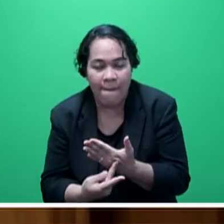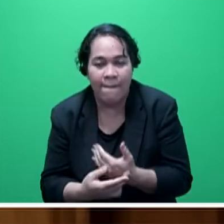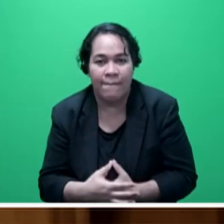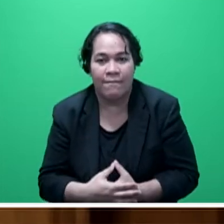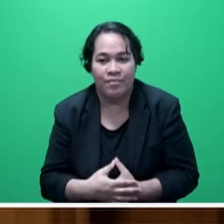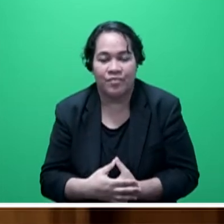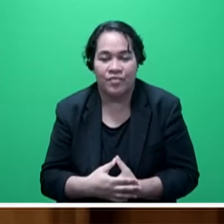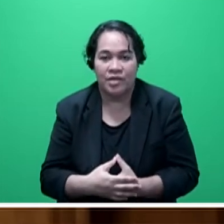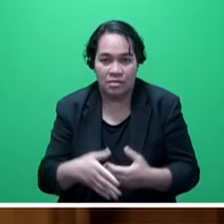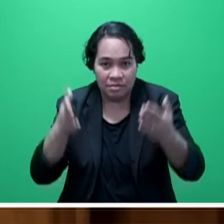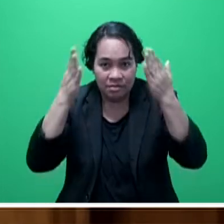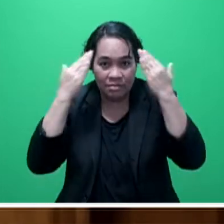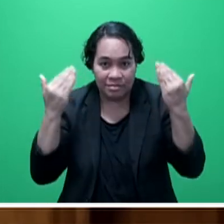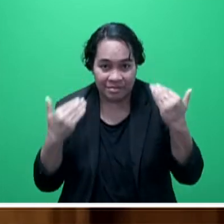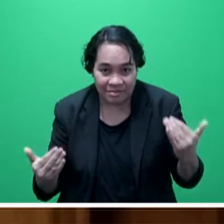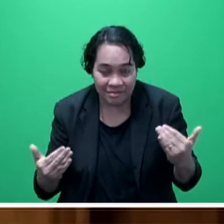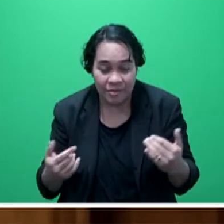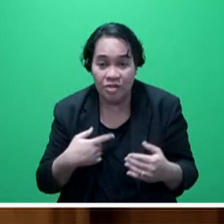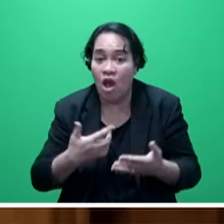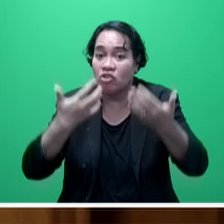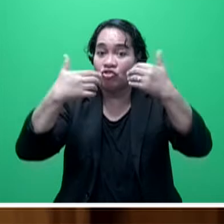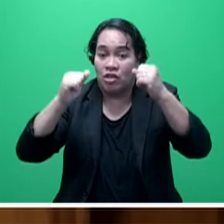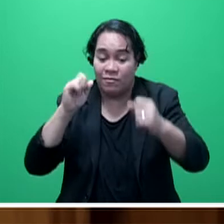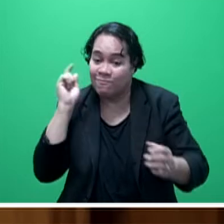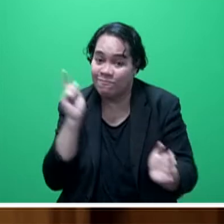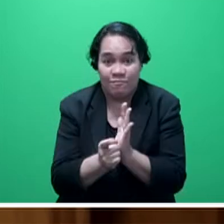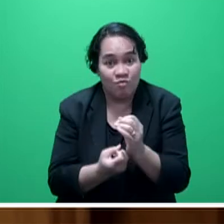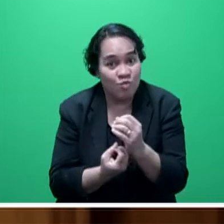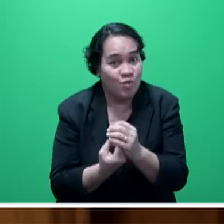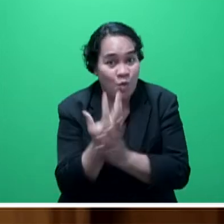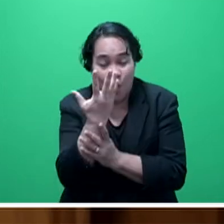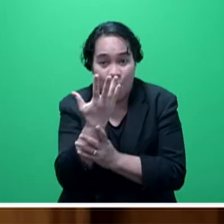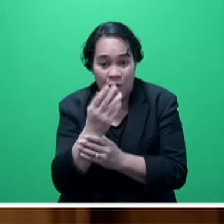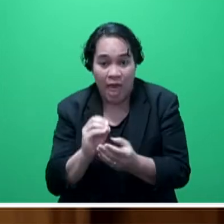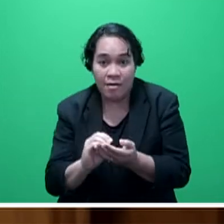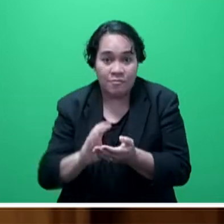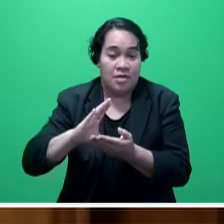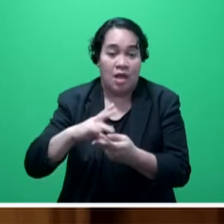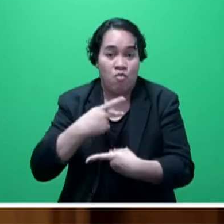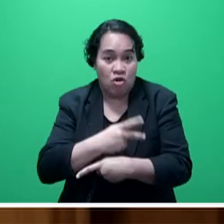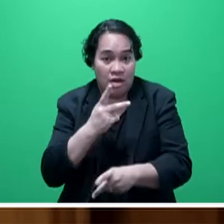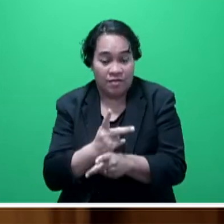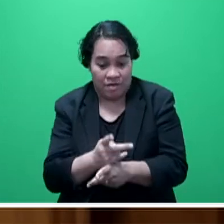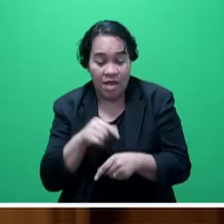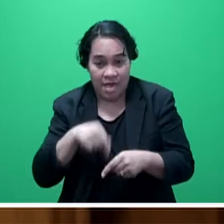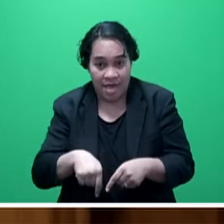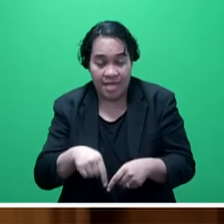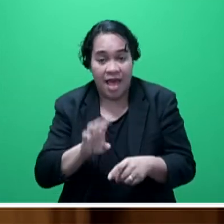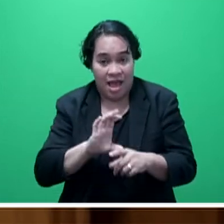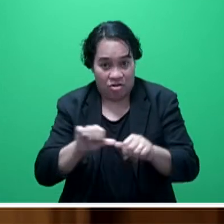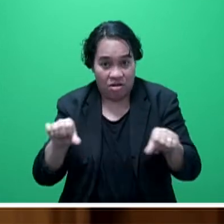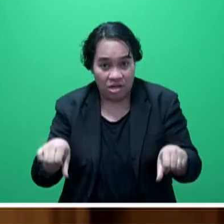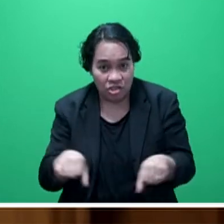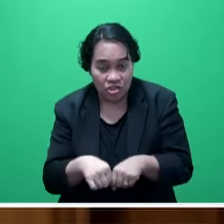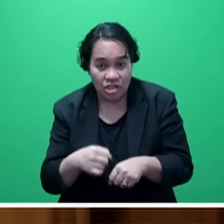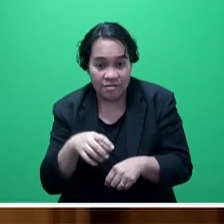Honorable Speaker, sir, to achieve rapid growth and increase productivity in the aquaculture sector, the